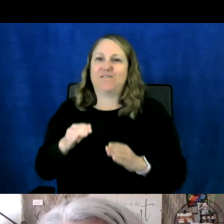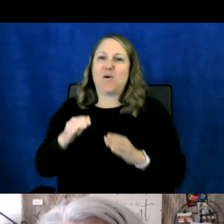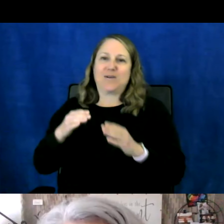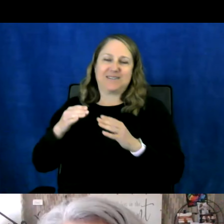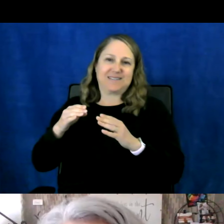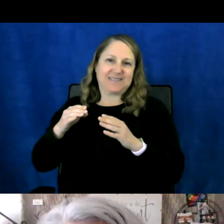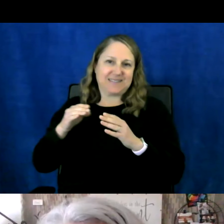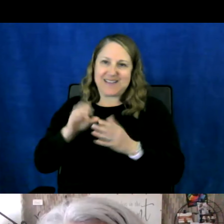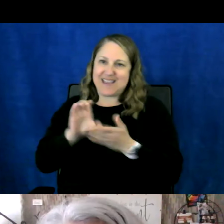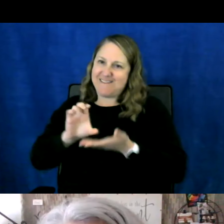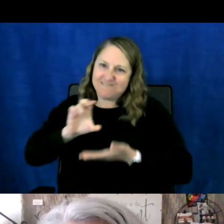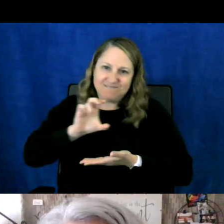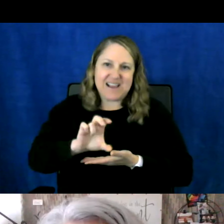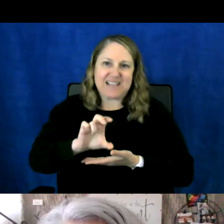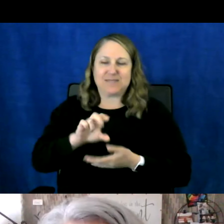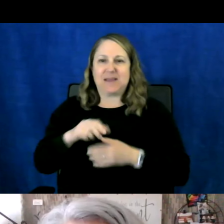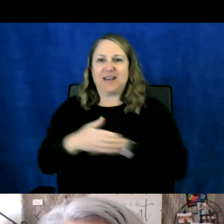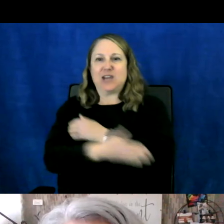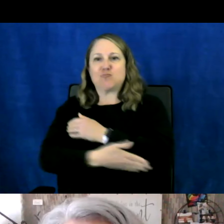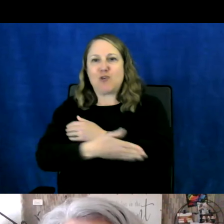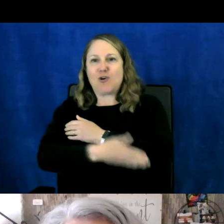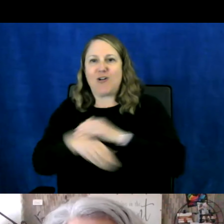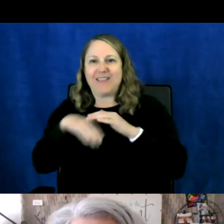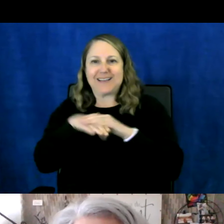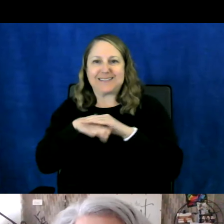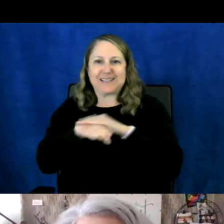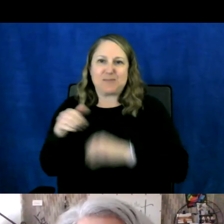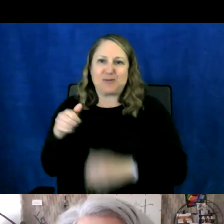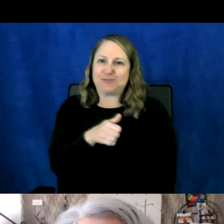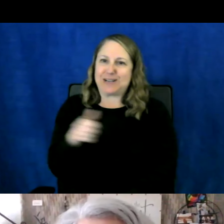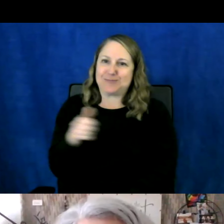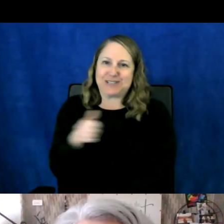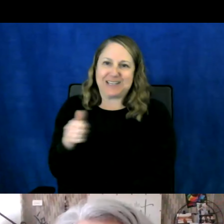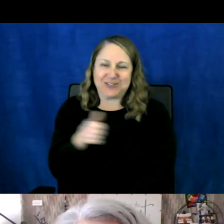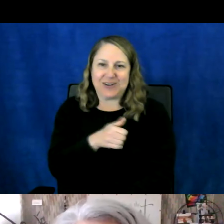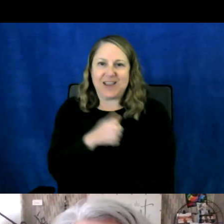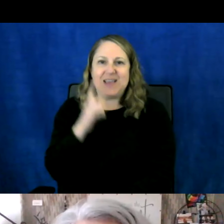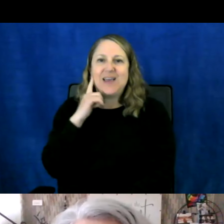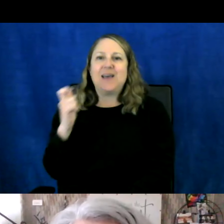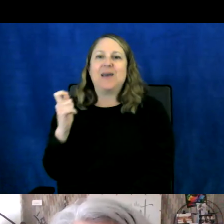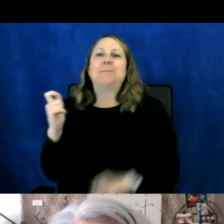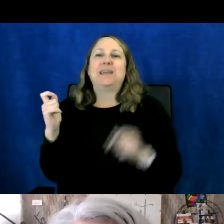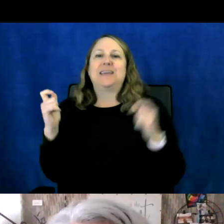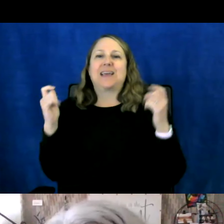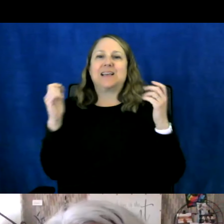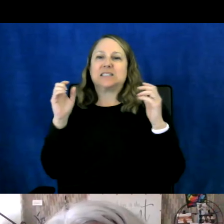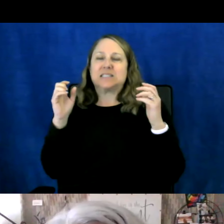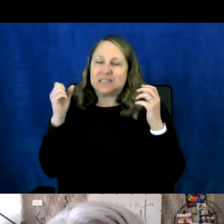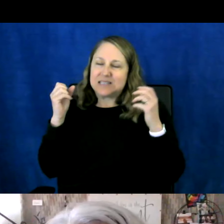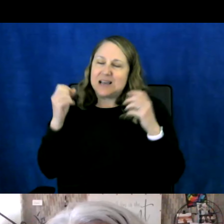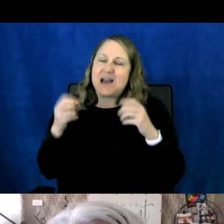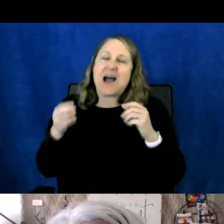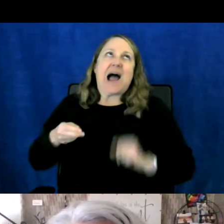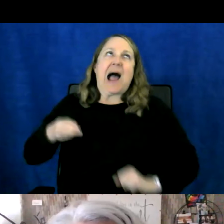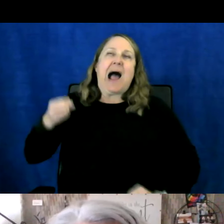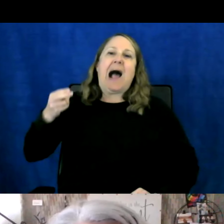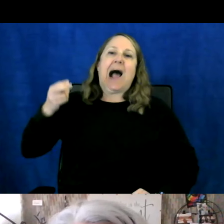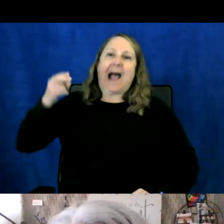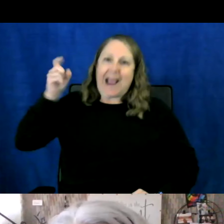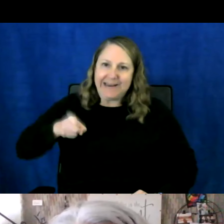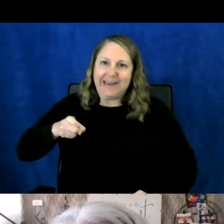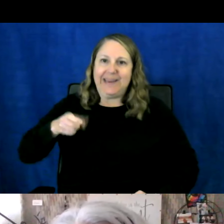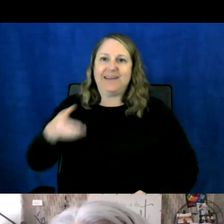in rural accessible transportation, because there is so much need there. And